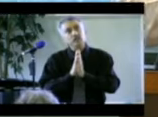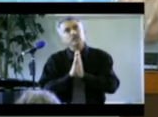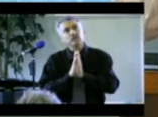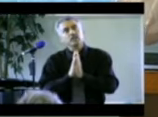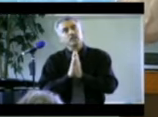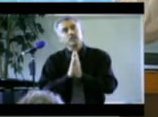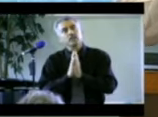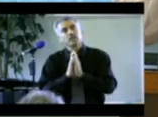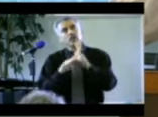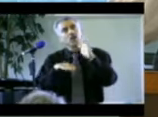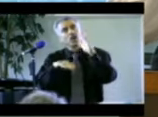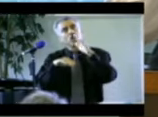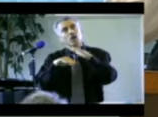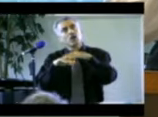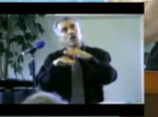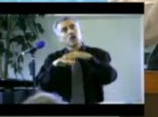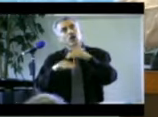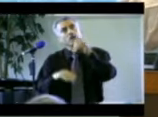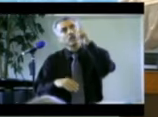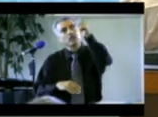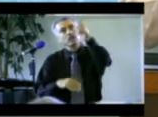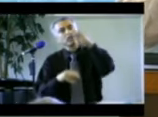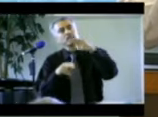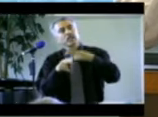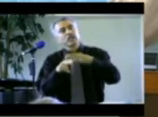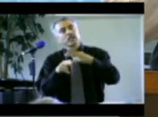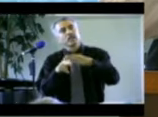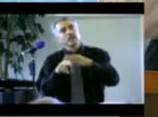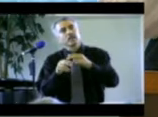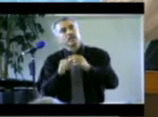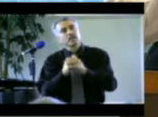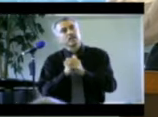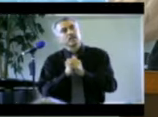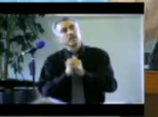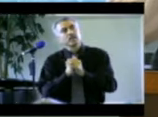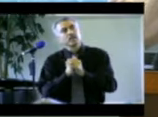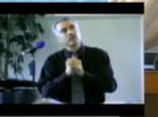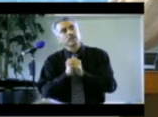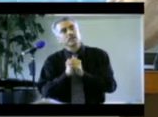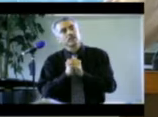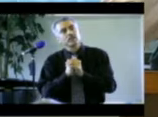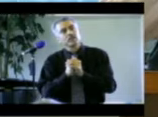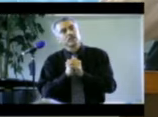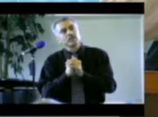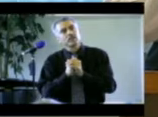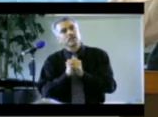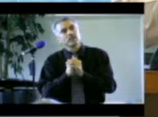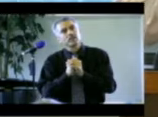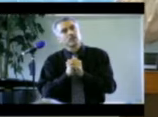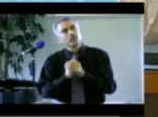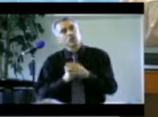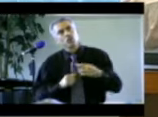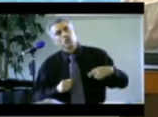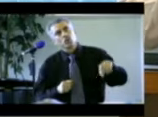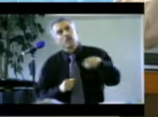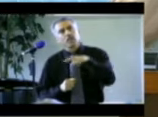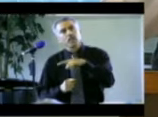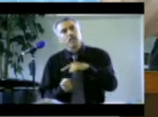call his name, his light will lead the way. When we